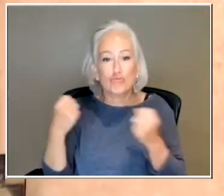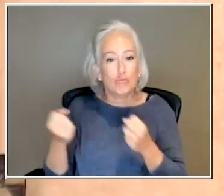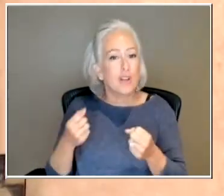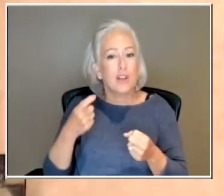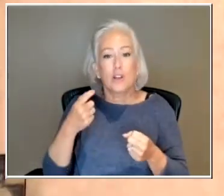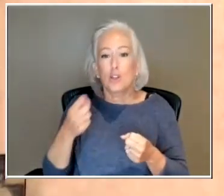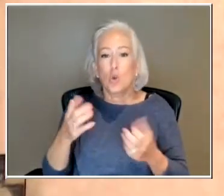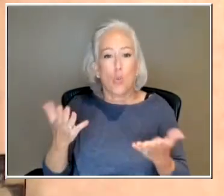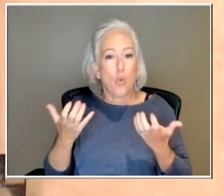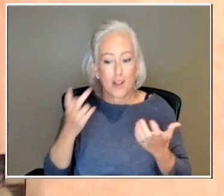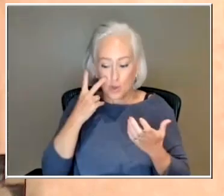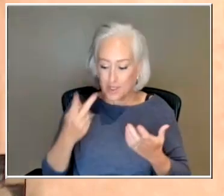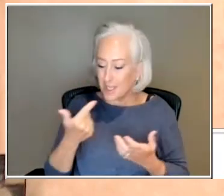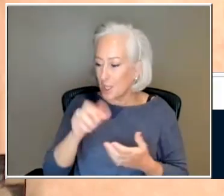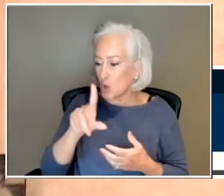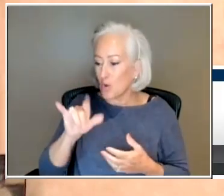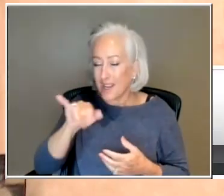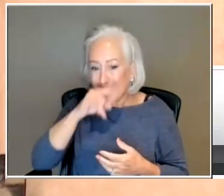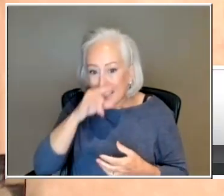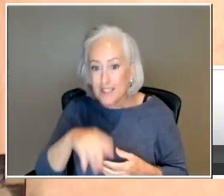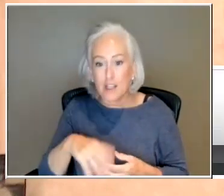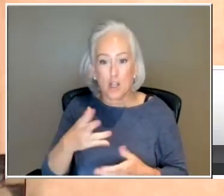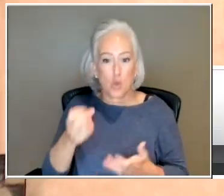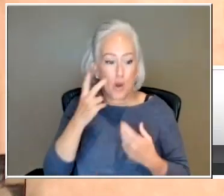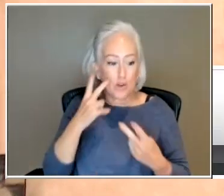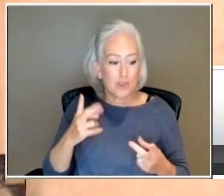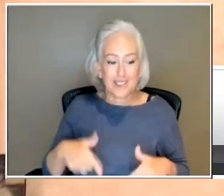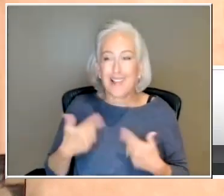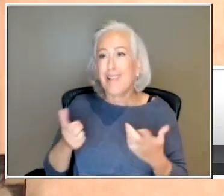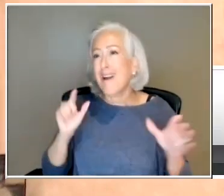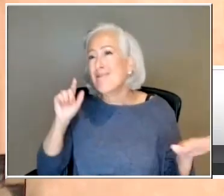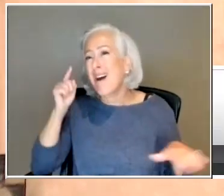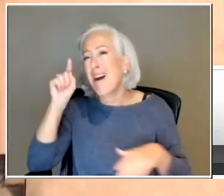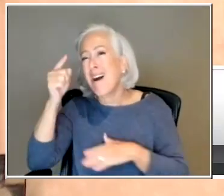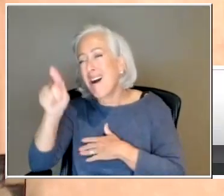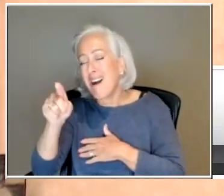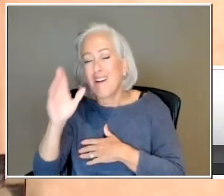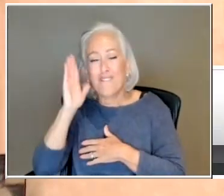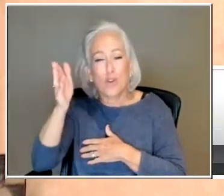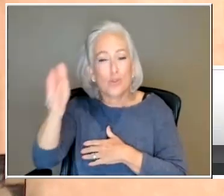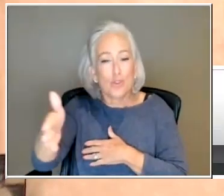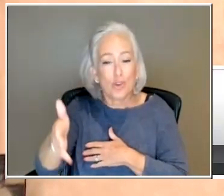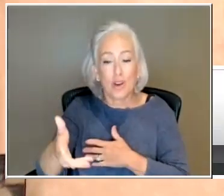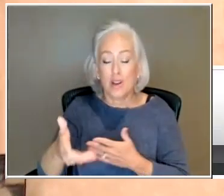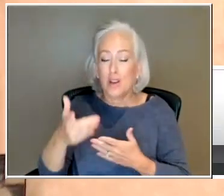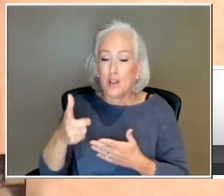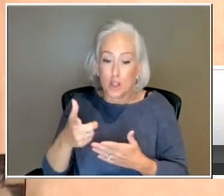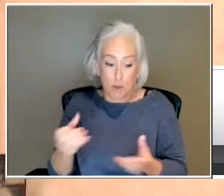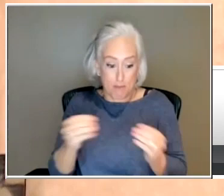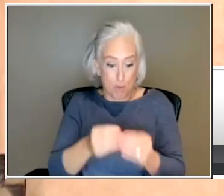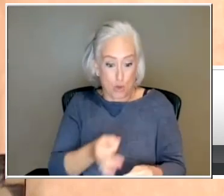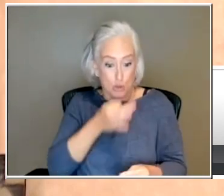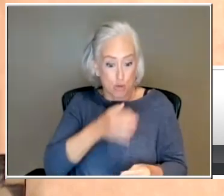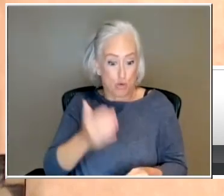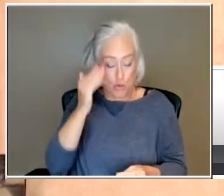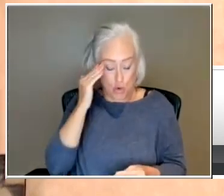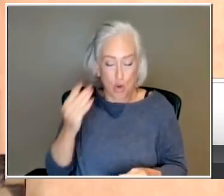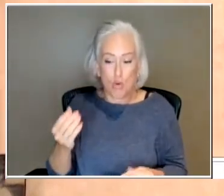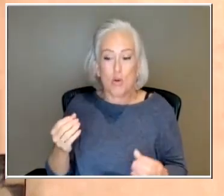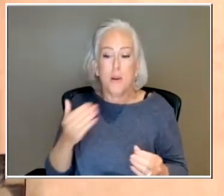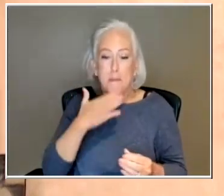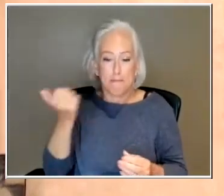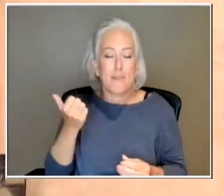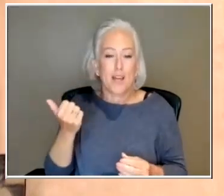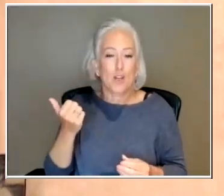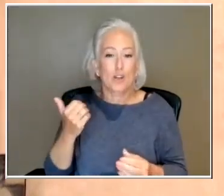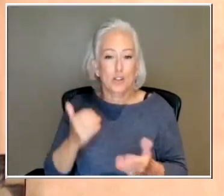you get your PSA checked, if there's an issue, you can deal with it sooner rather than later. Because being alive to ride is great. Being alive